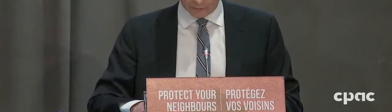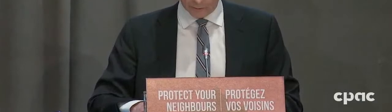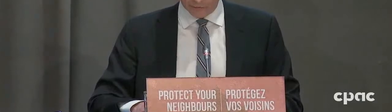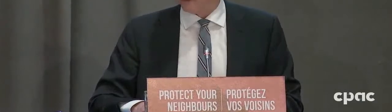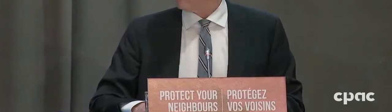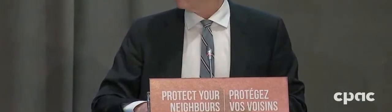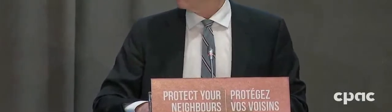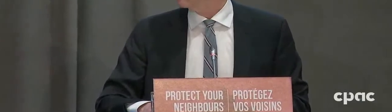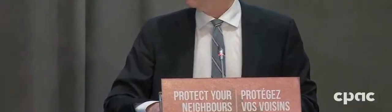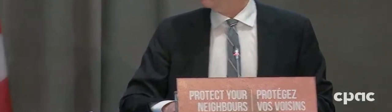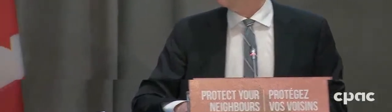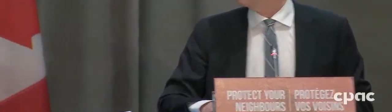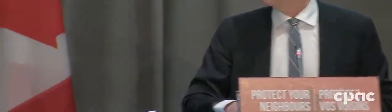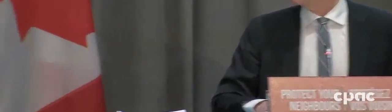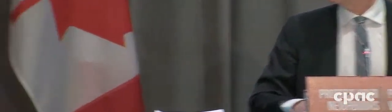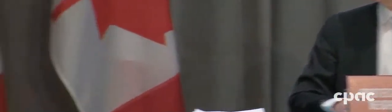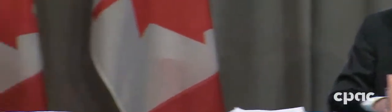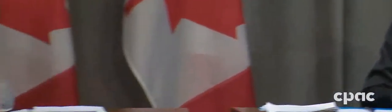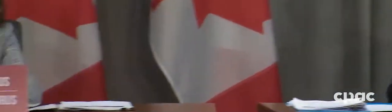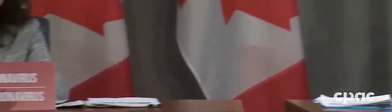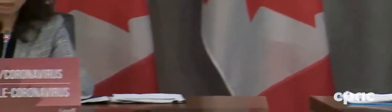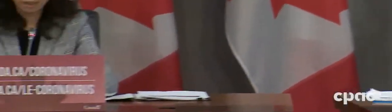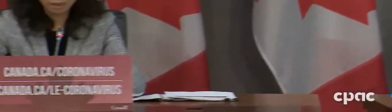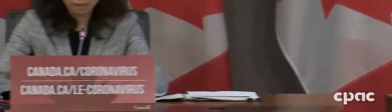ce, je me tourne vers Dr. Tam.